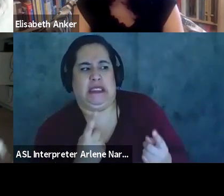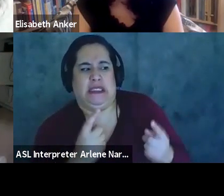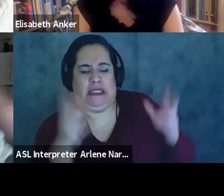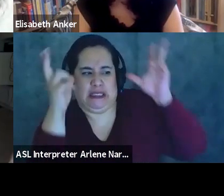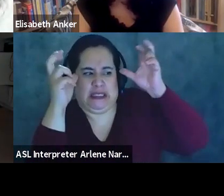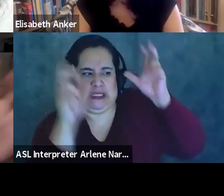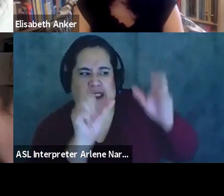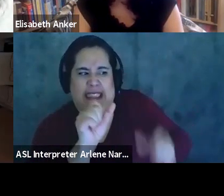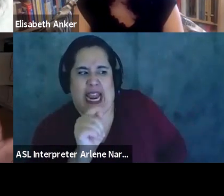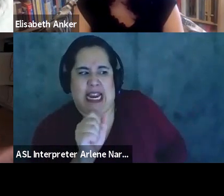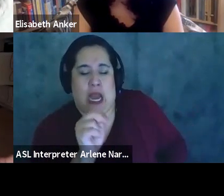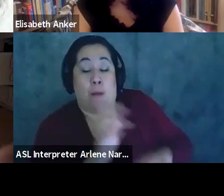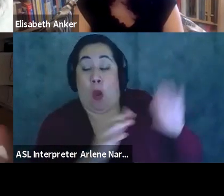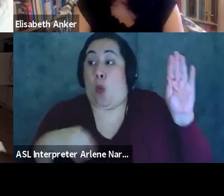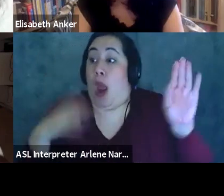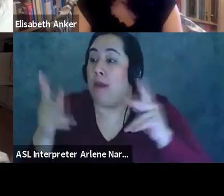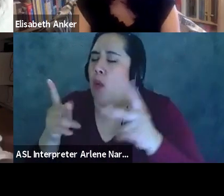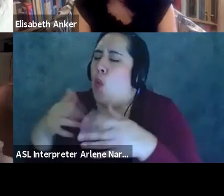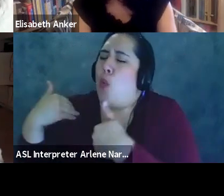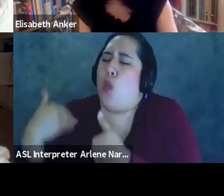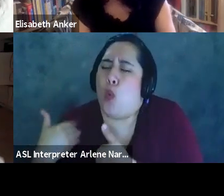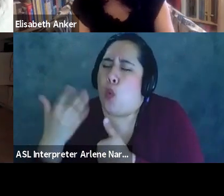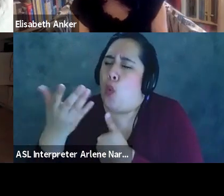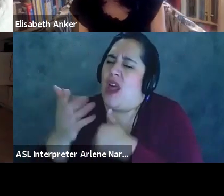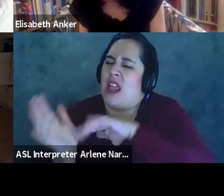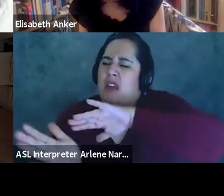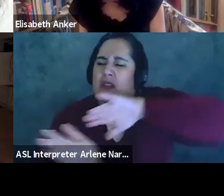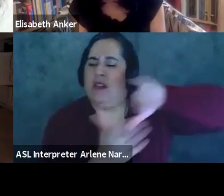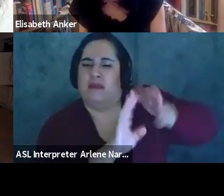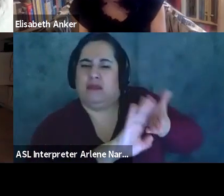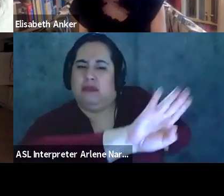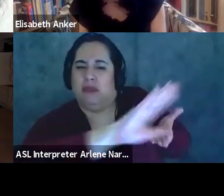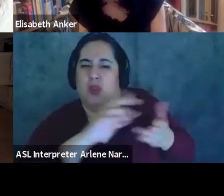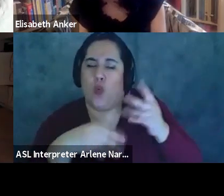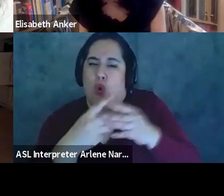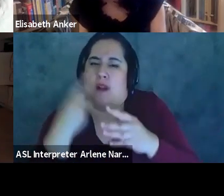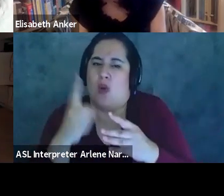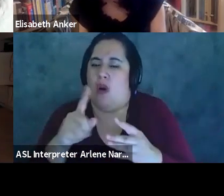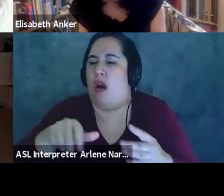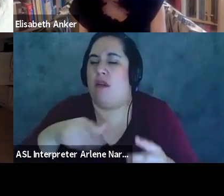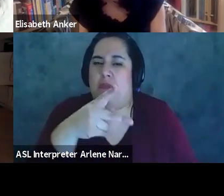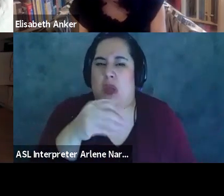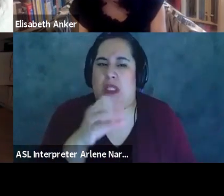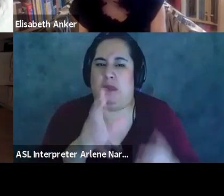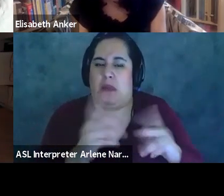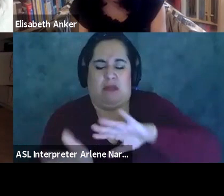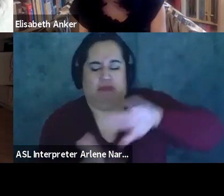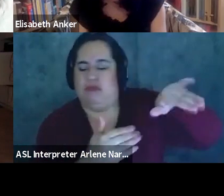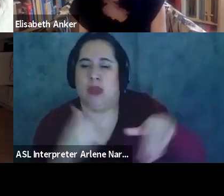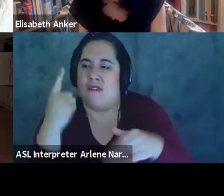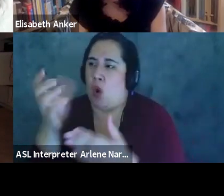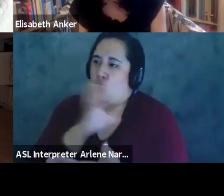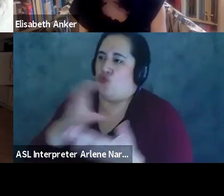charge of clearing the world of non-white people before the return of Christ. This is not at all